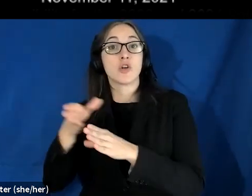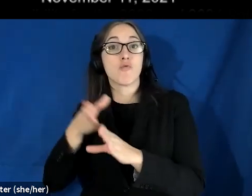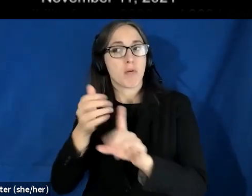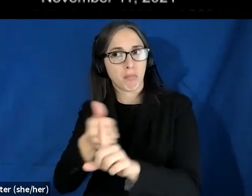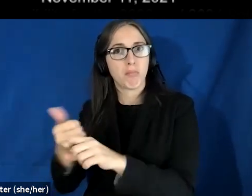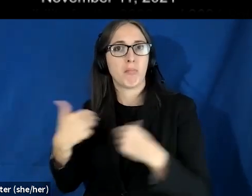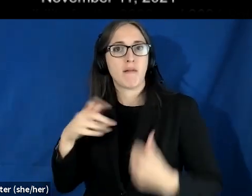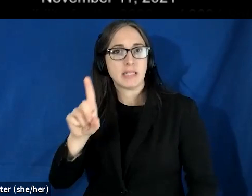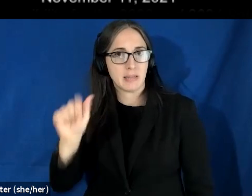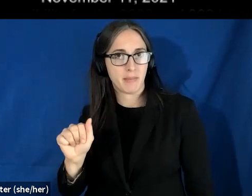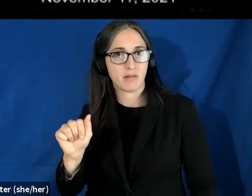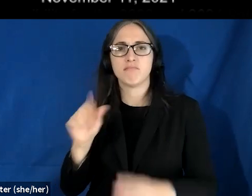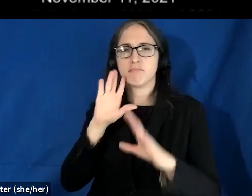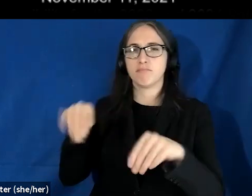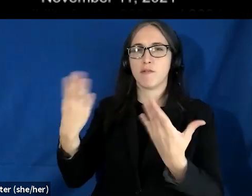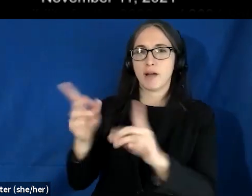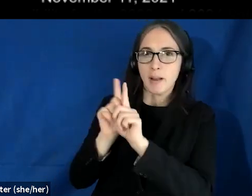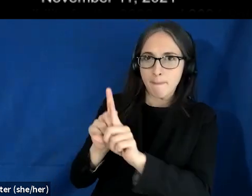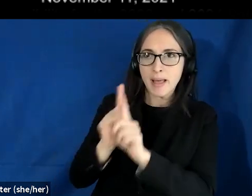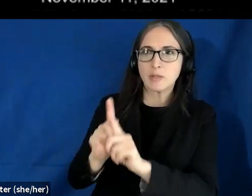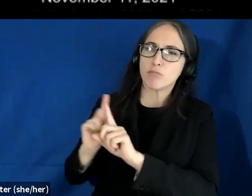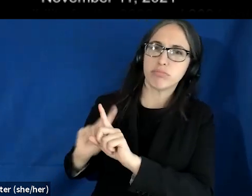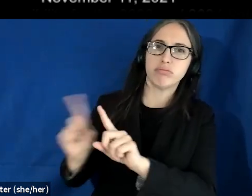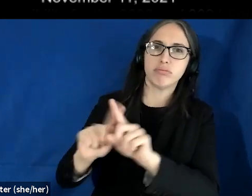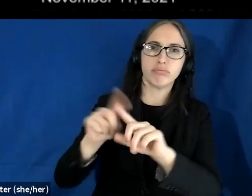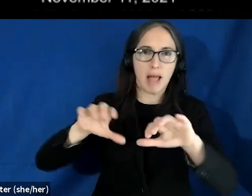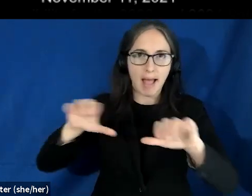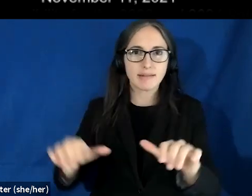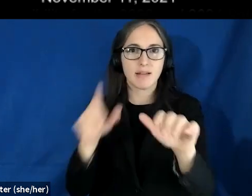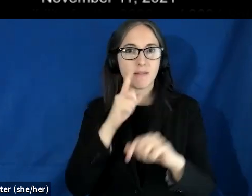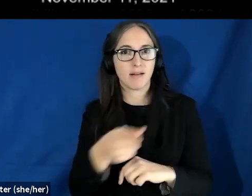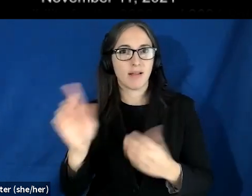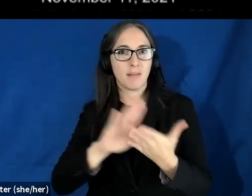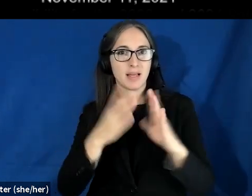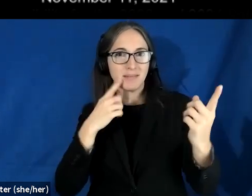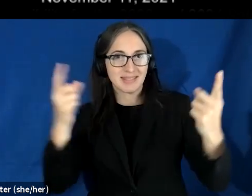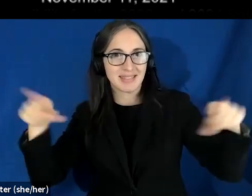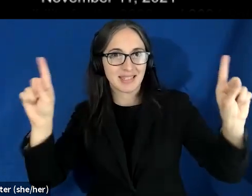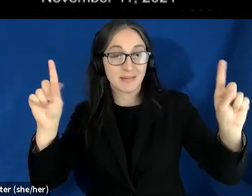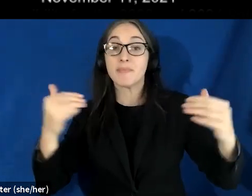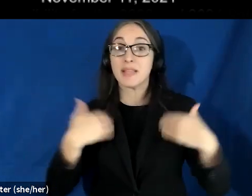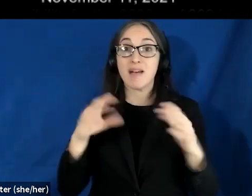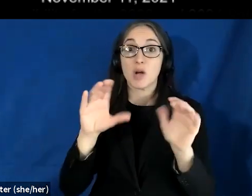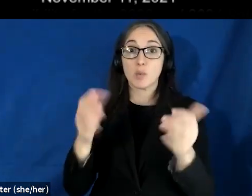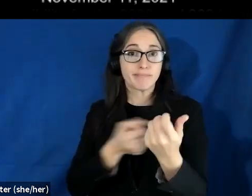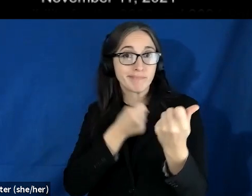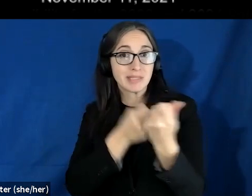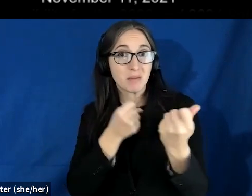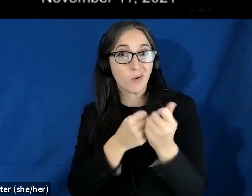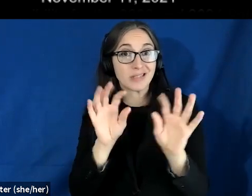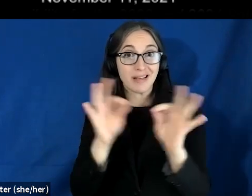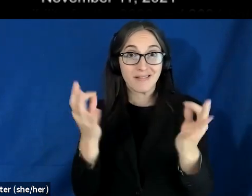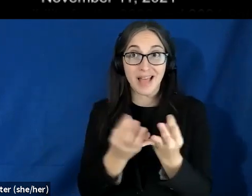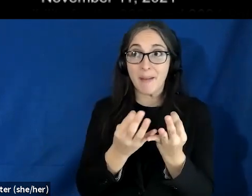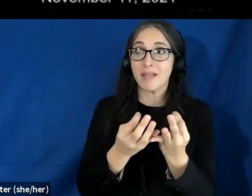and provide mentors and other activities to help them be successful. We have a group that supports family members of people with